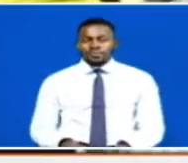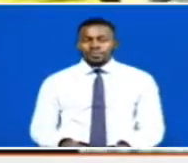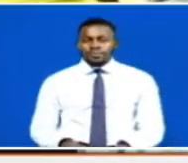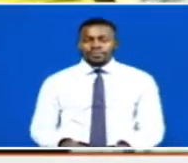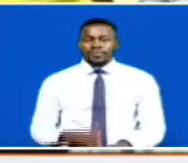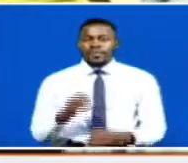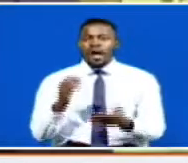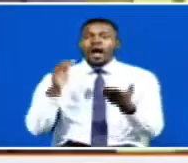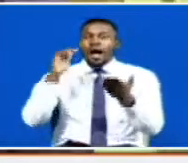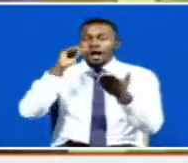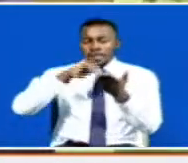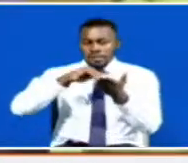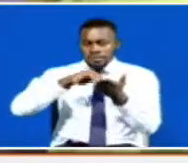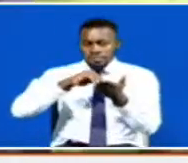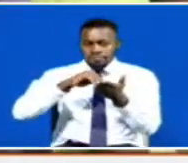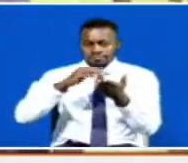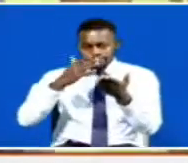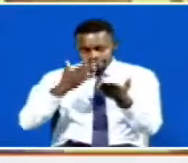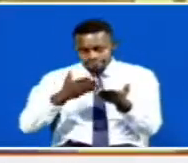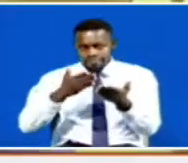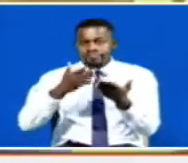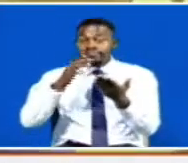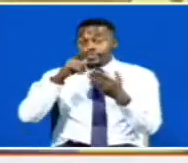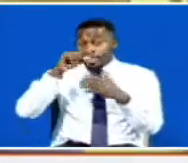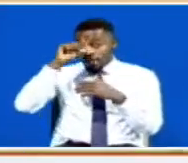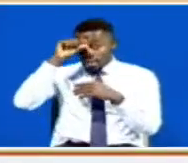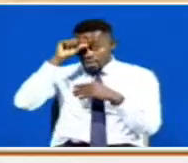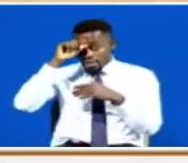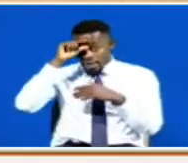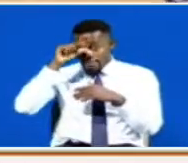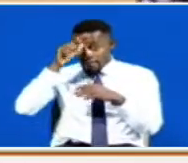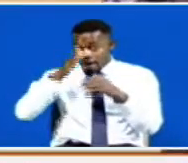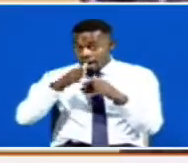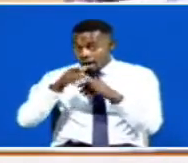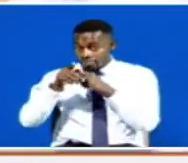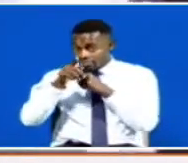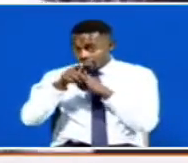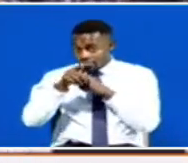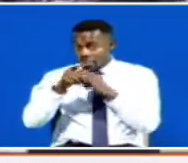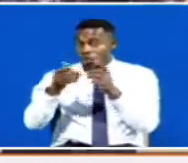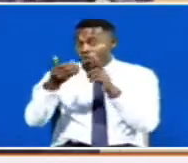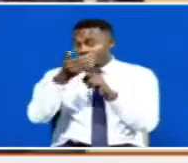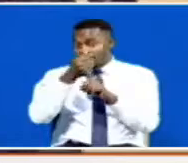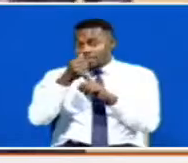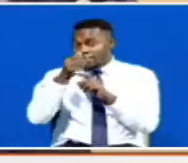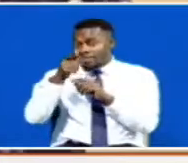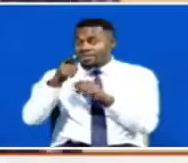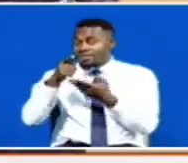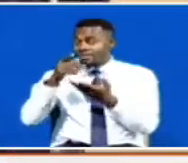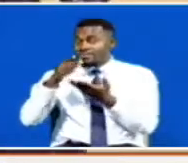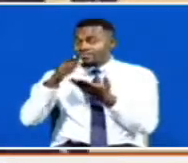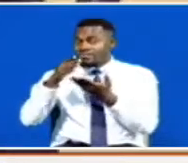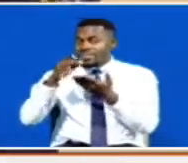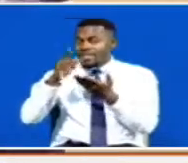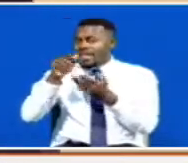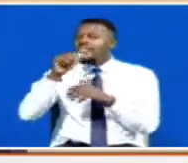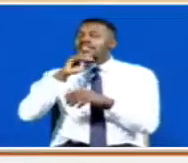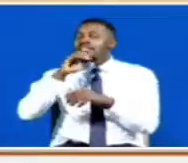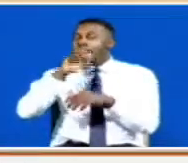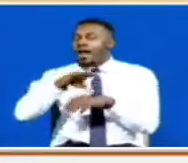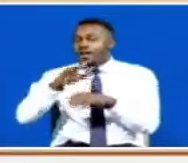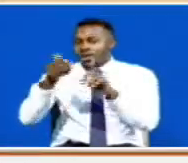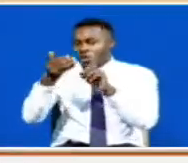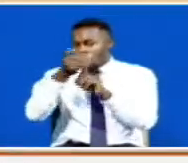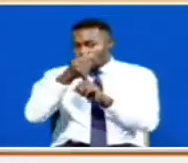Once again, Sheikh Khalifa bin Zayed was among the core schools that produced top students. One of the students, Lamu Governor